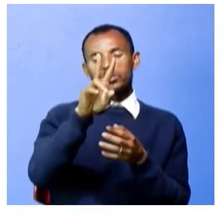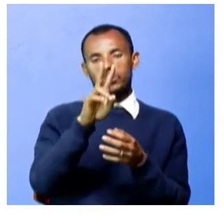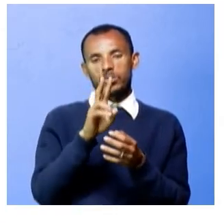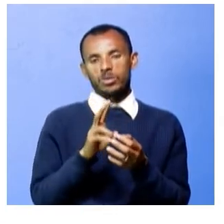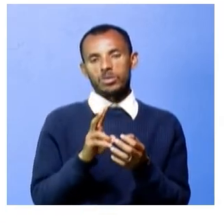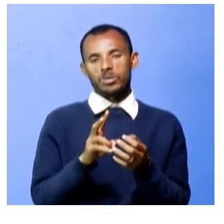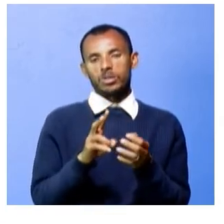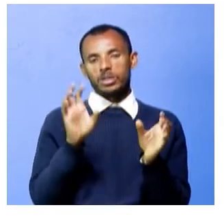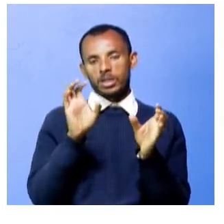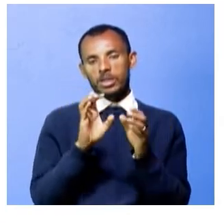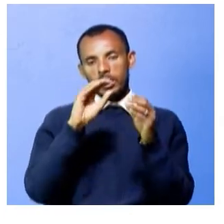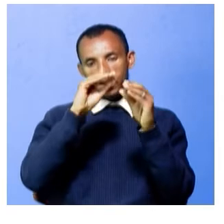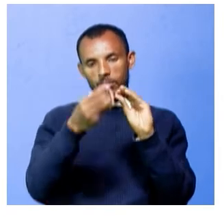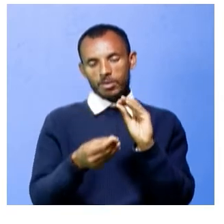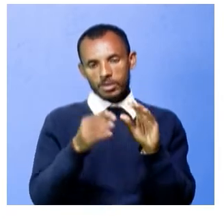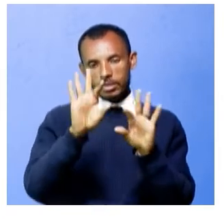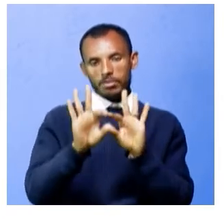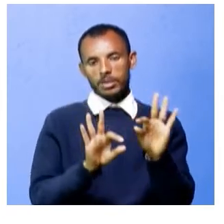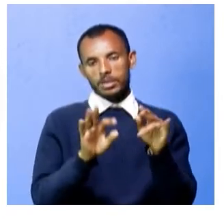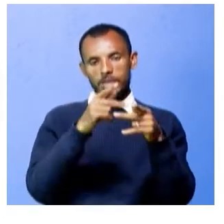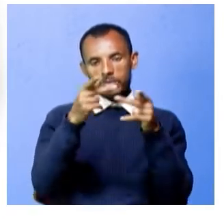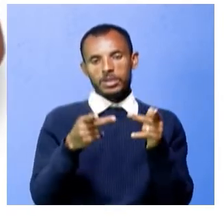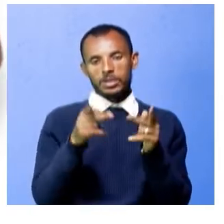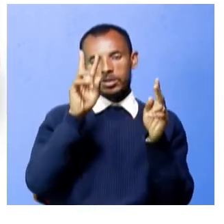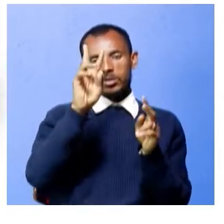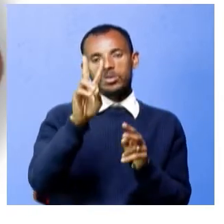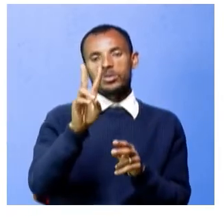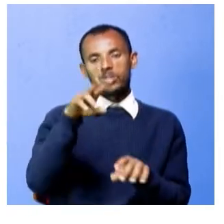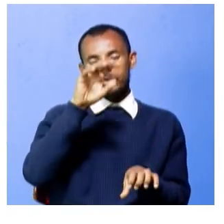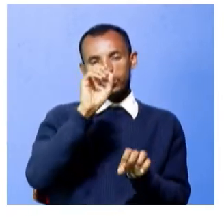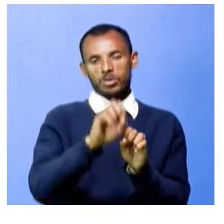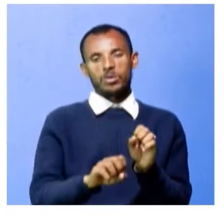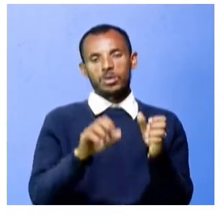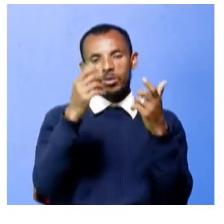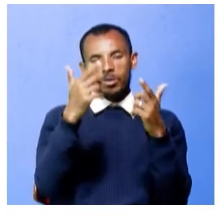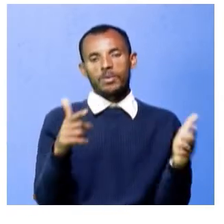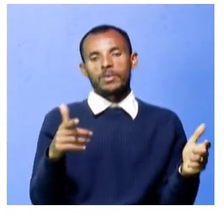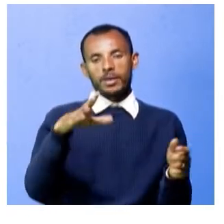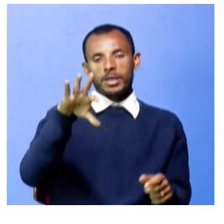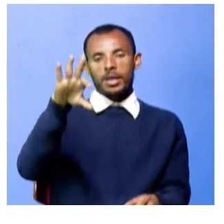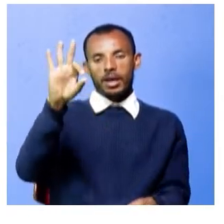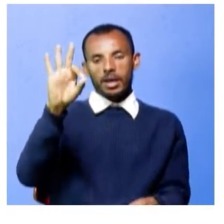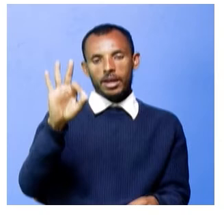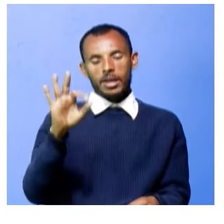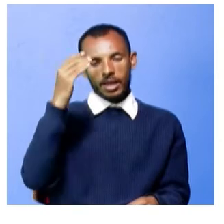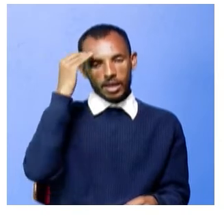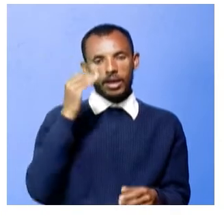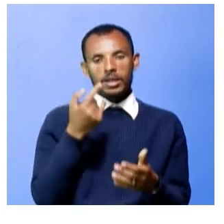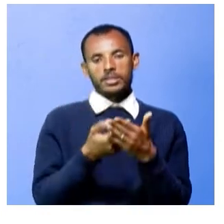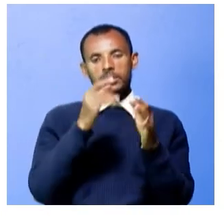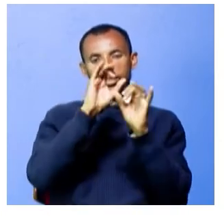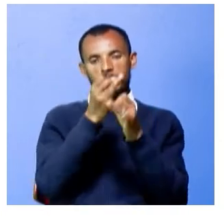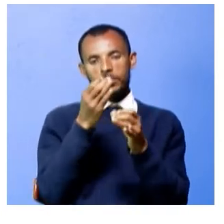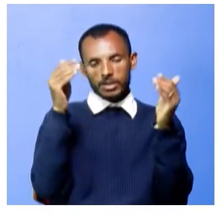so the cardinal number of the sample space is 2. So the probability of getting head in this experiment